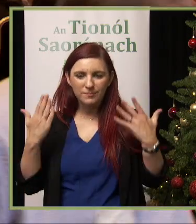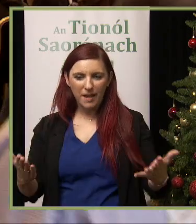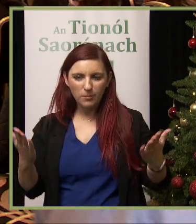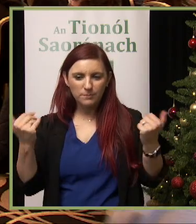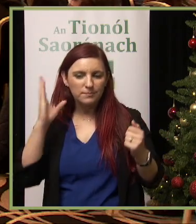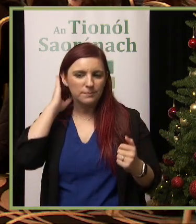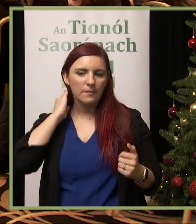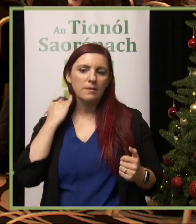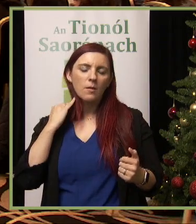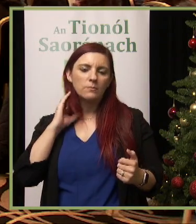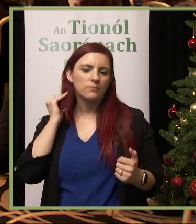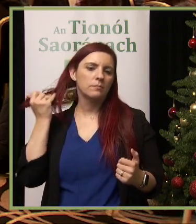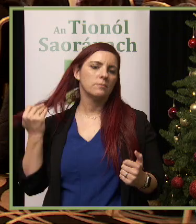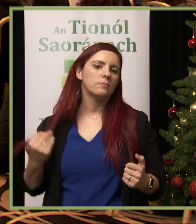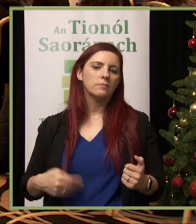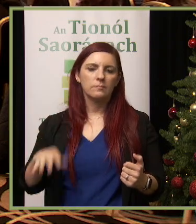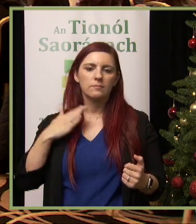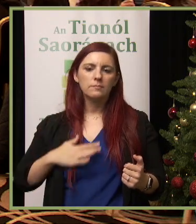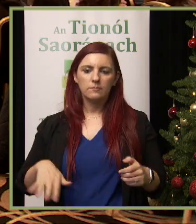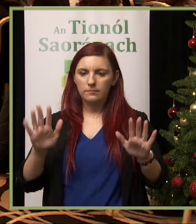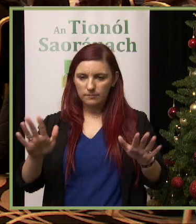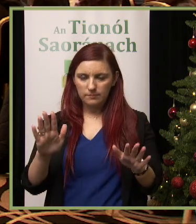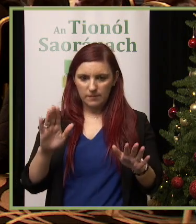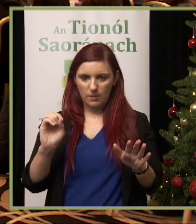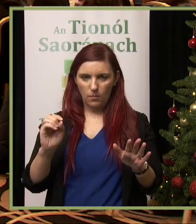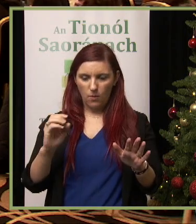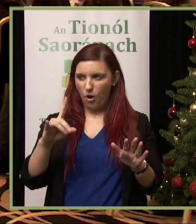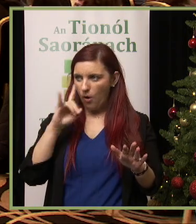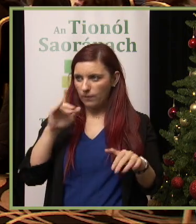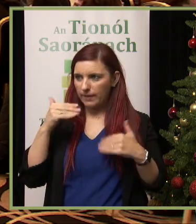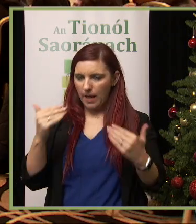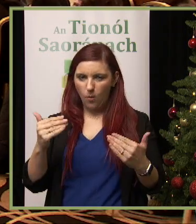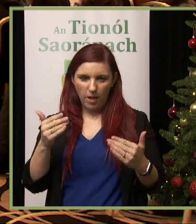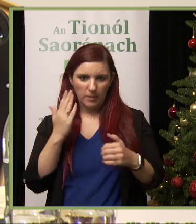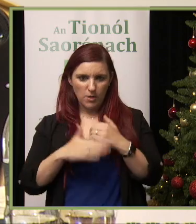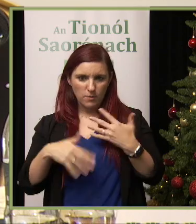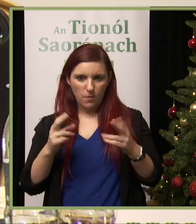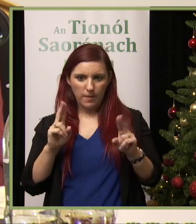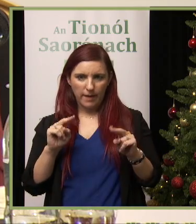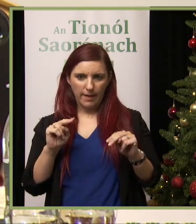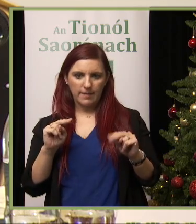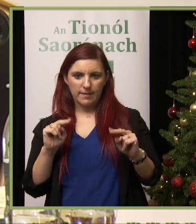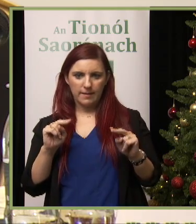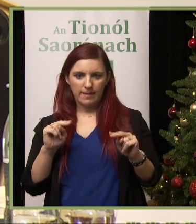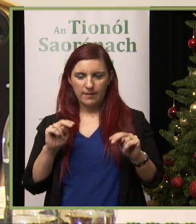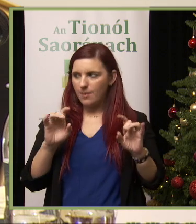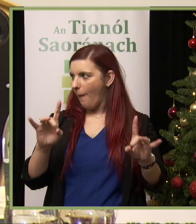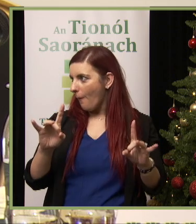we've run down the clock. Hopefully that was useful. Okay, I'm getting a nod. I like the nods of support. Thank you,